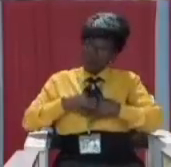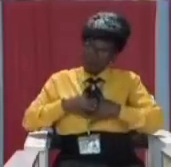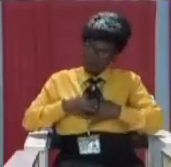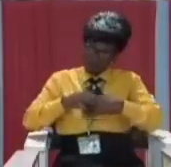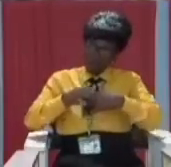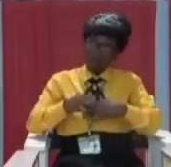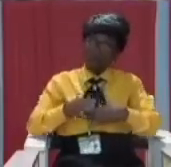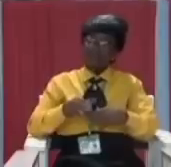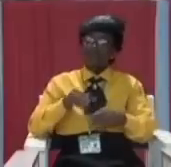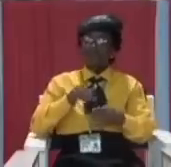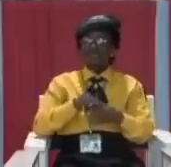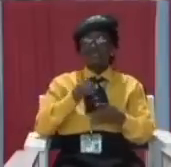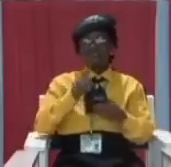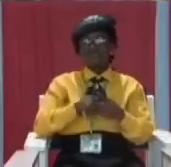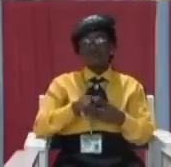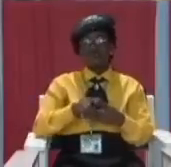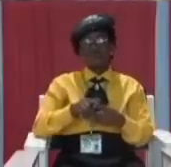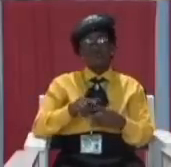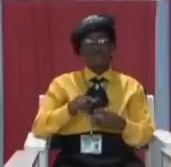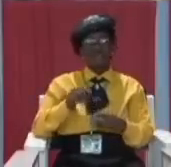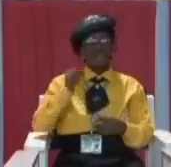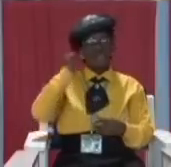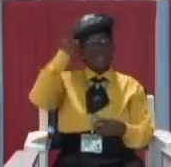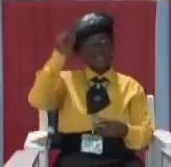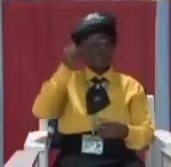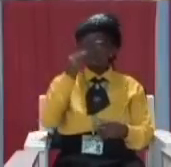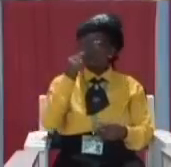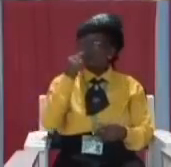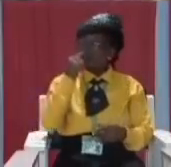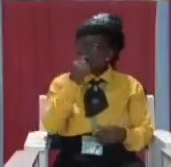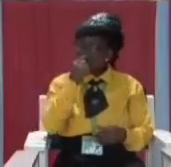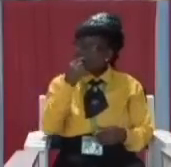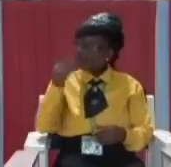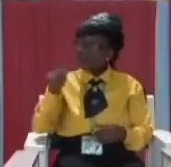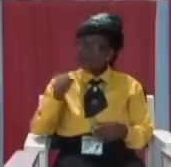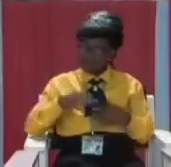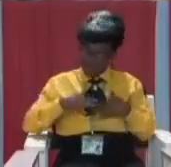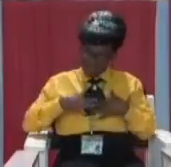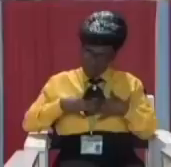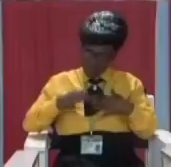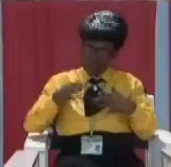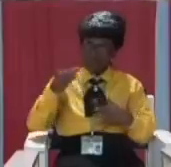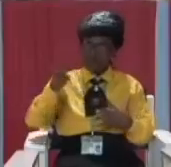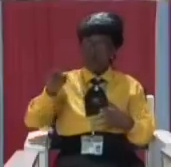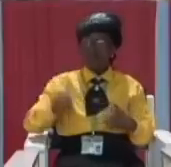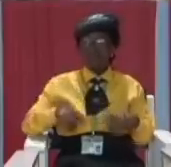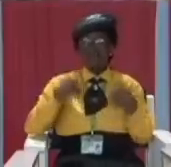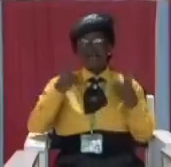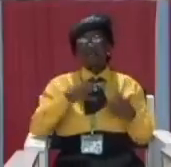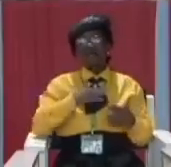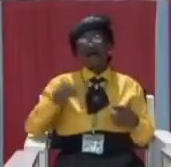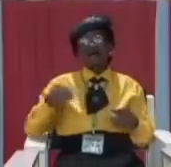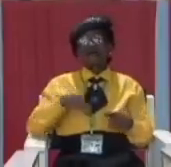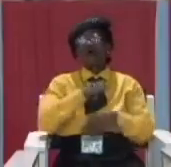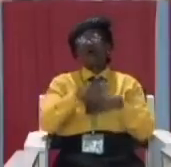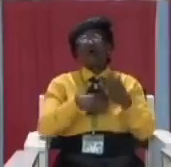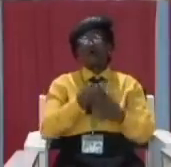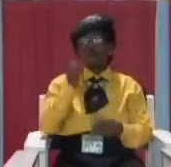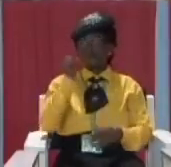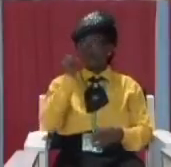nostril the breath of life. And all of a sudden, what